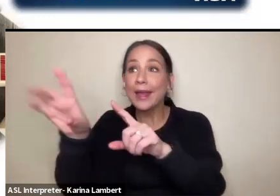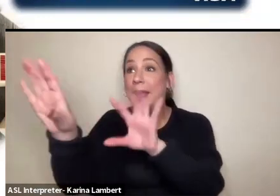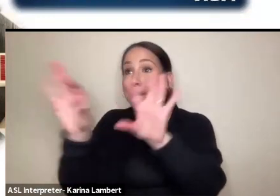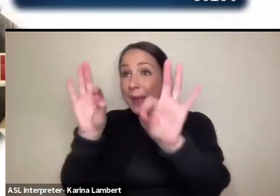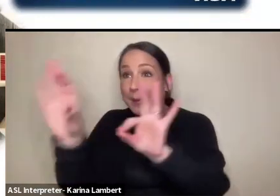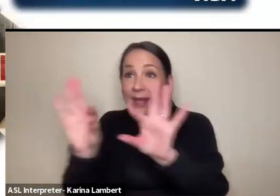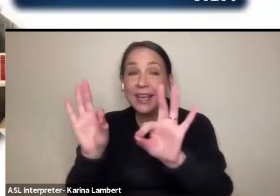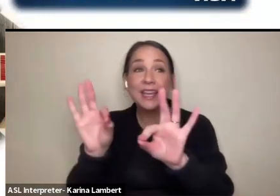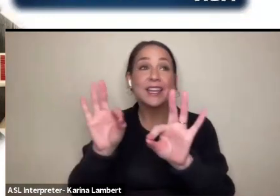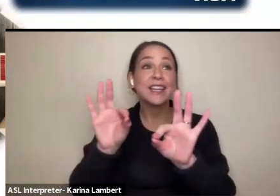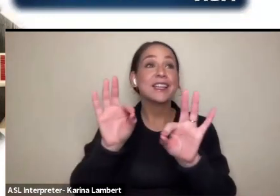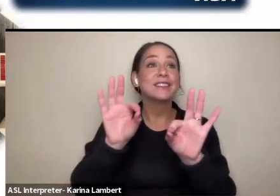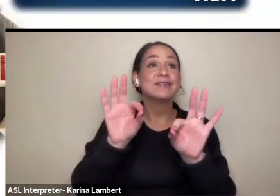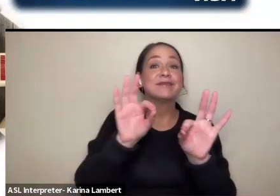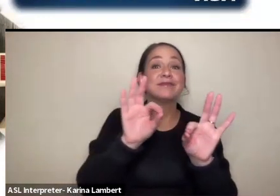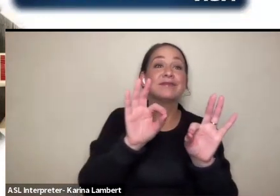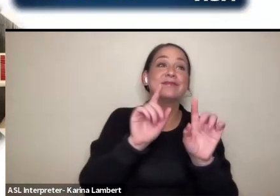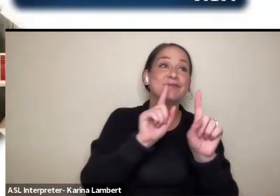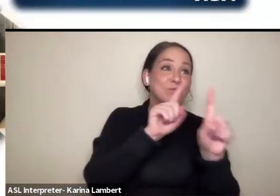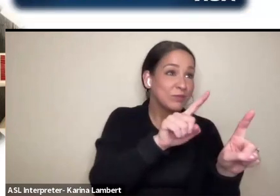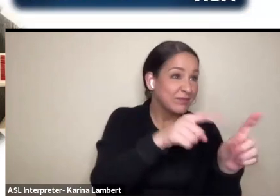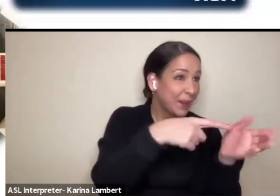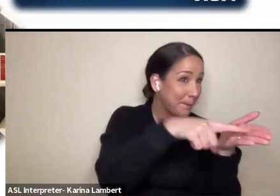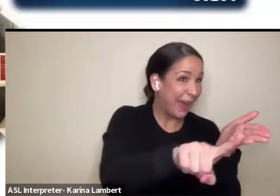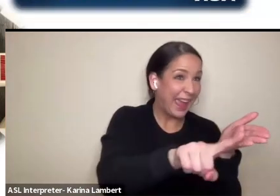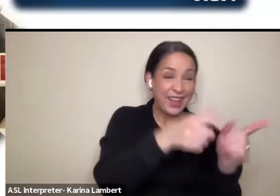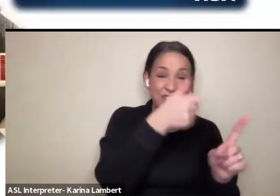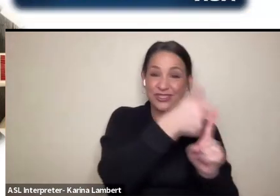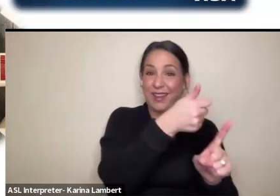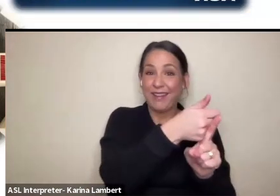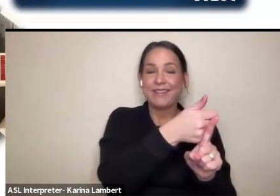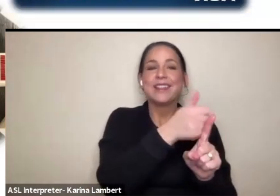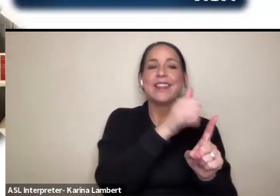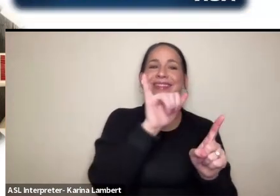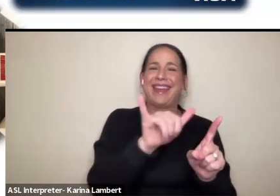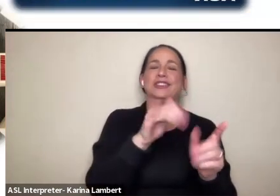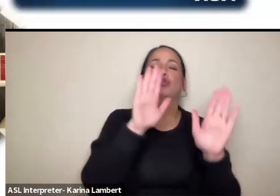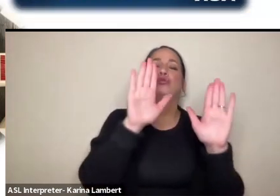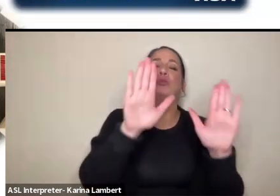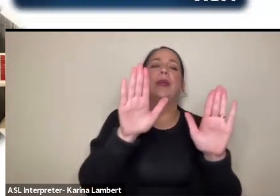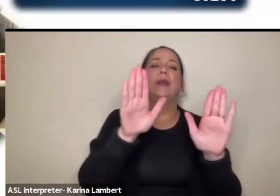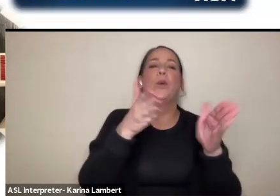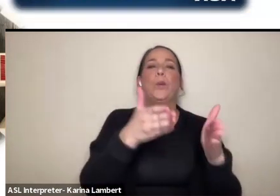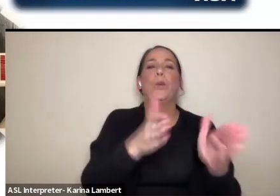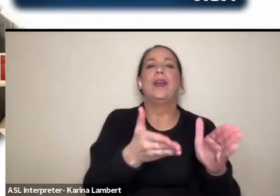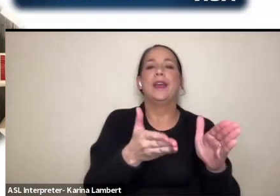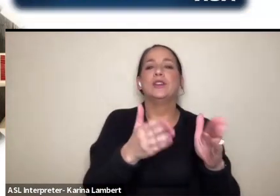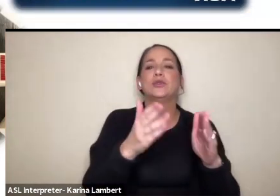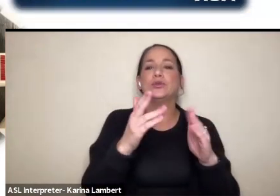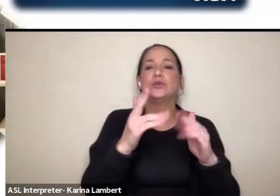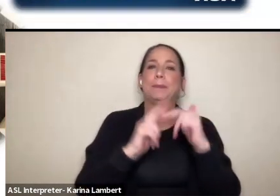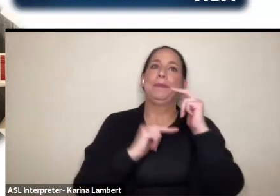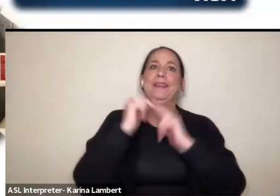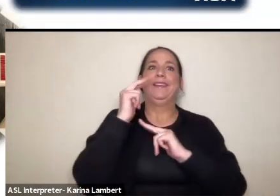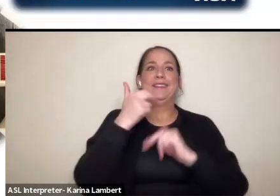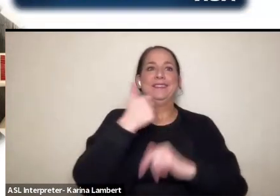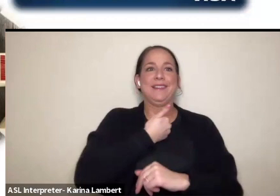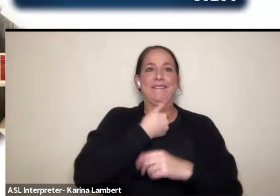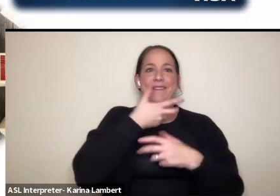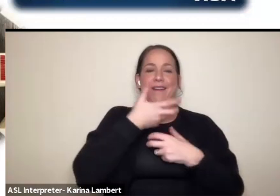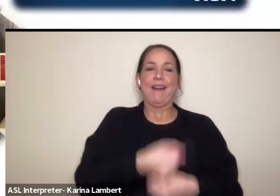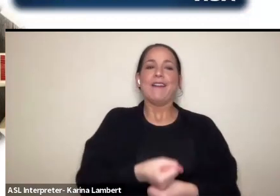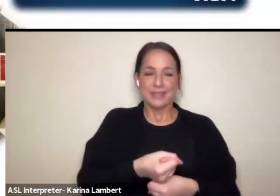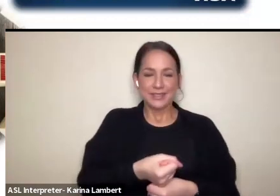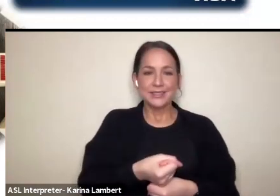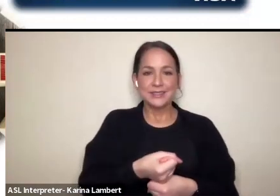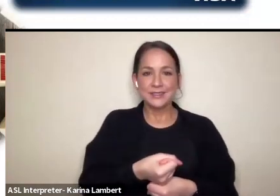it. Really a great way to build self-confidence and independence and give her a chance to practice, because let's face it, guys,